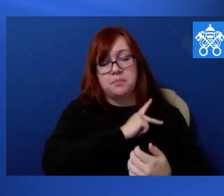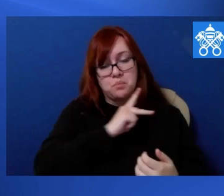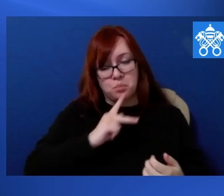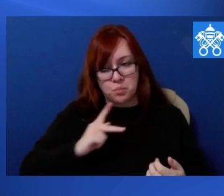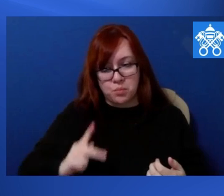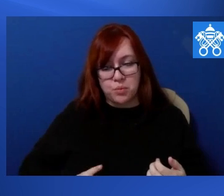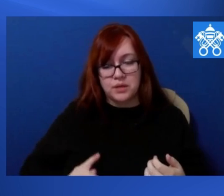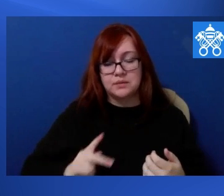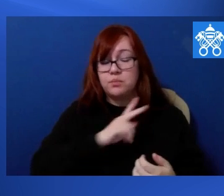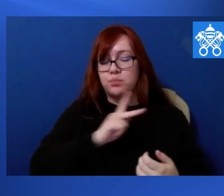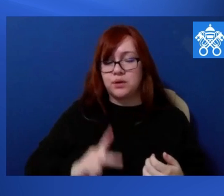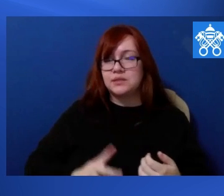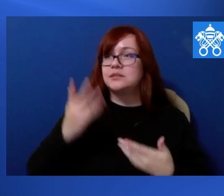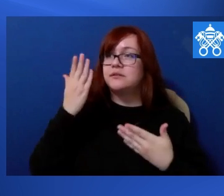people.